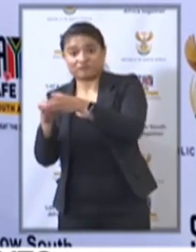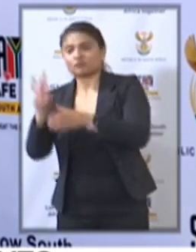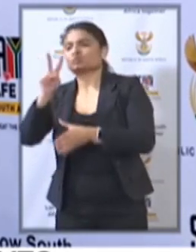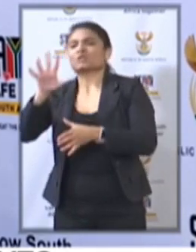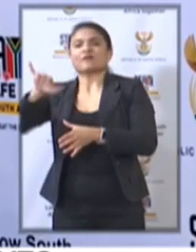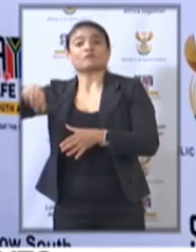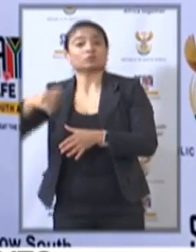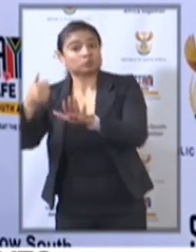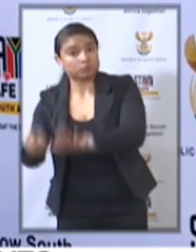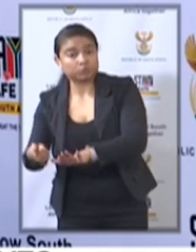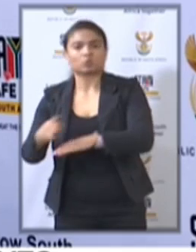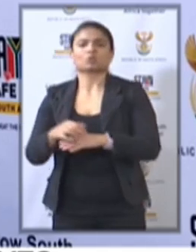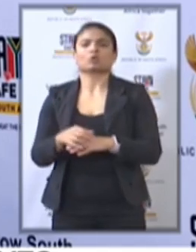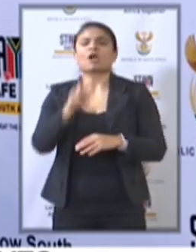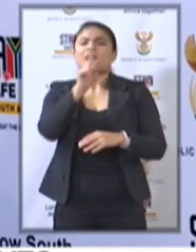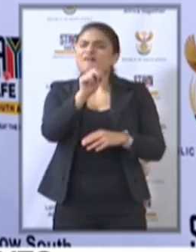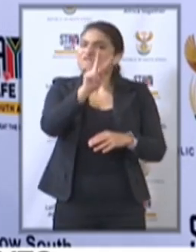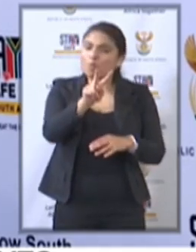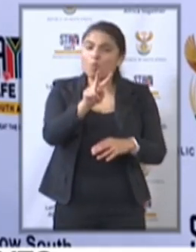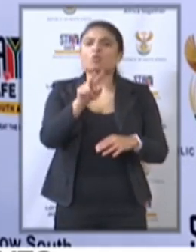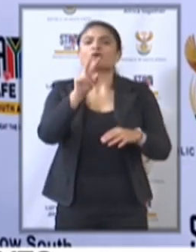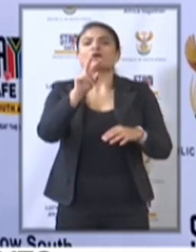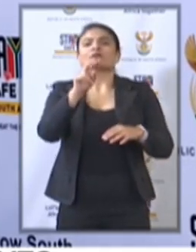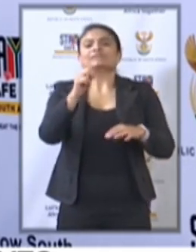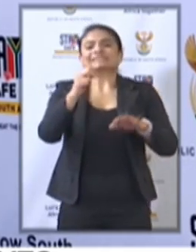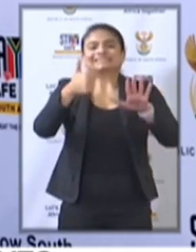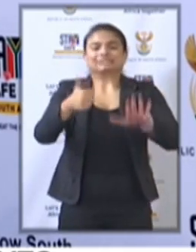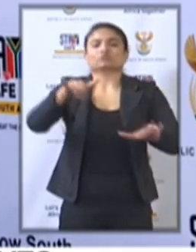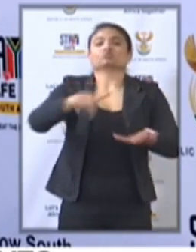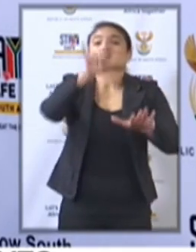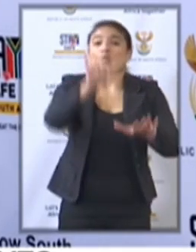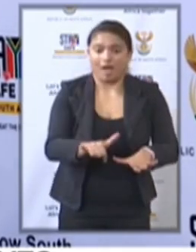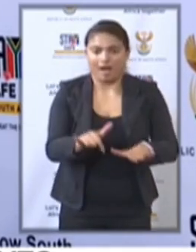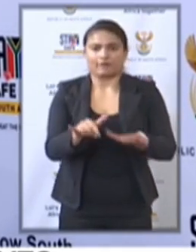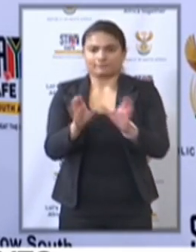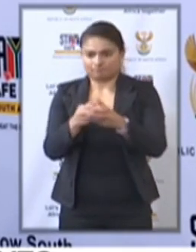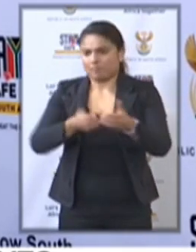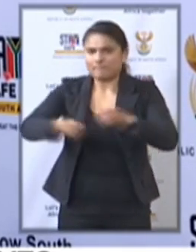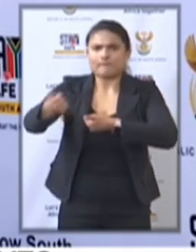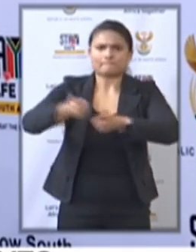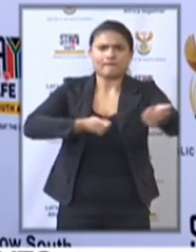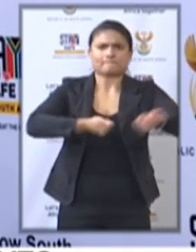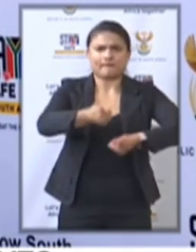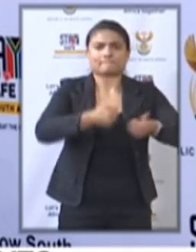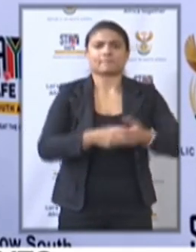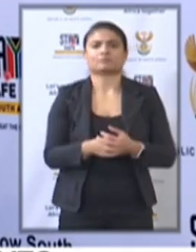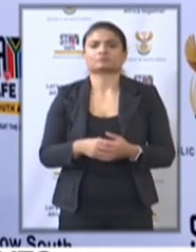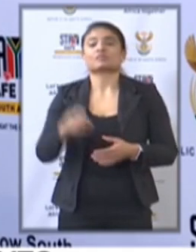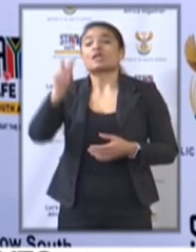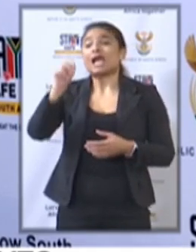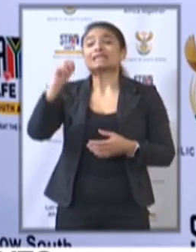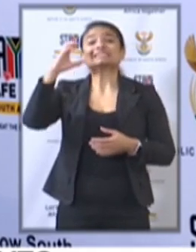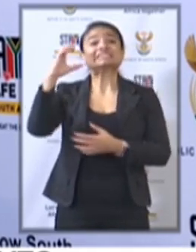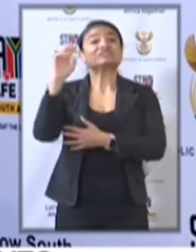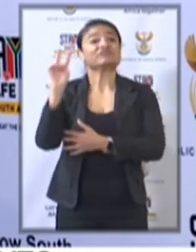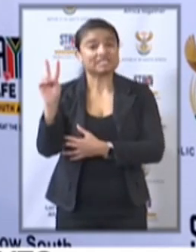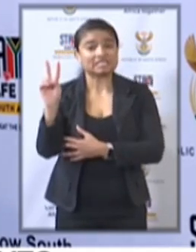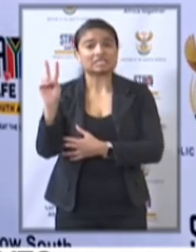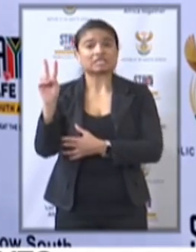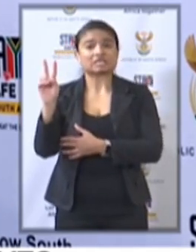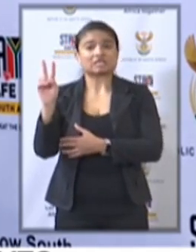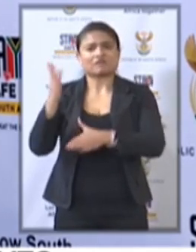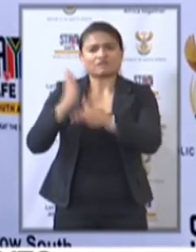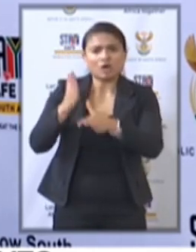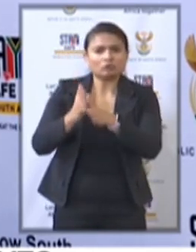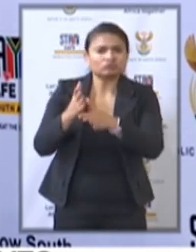on the 6th of July. We are now awaiting the return of the NCV, National Certificate Vocational students, as